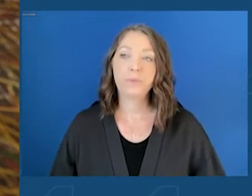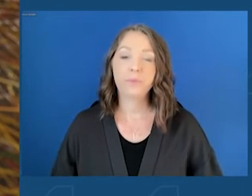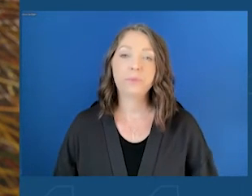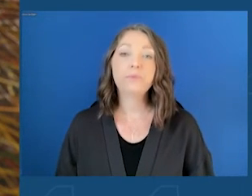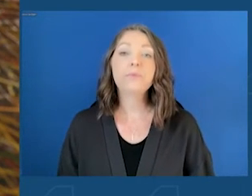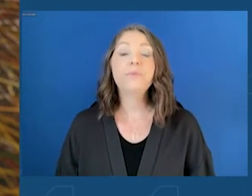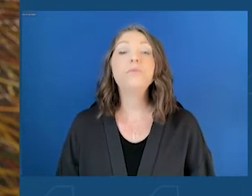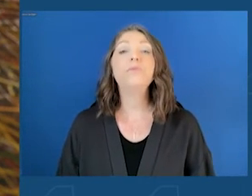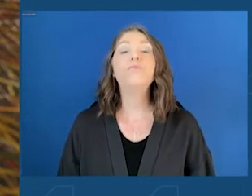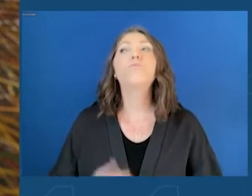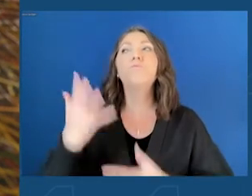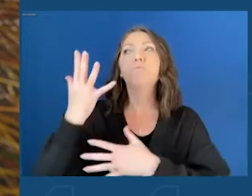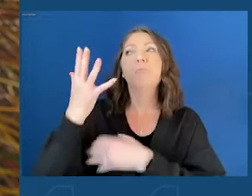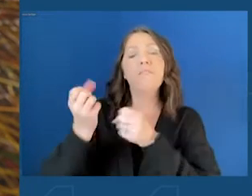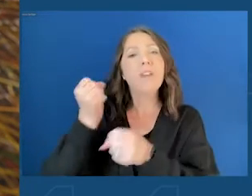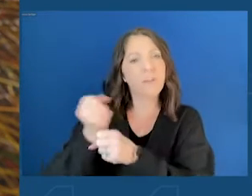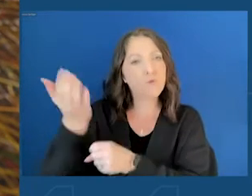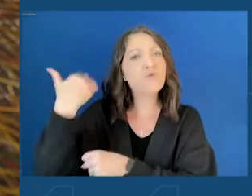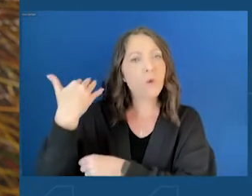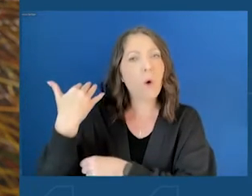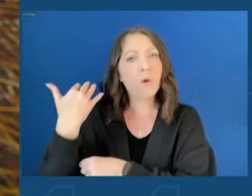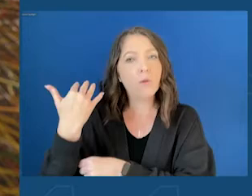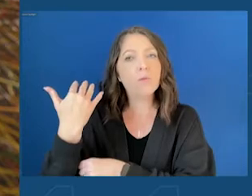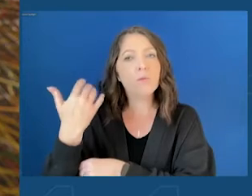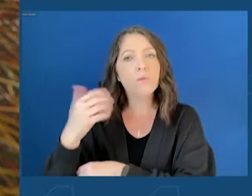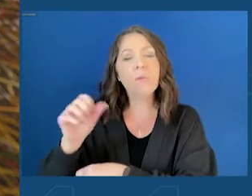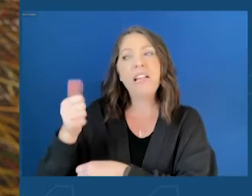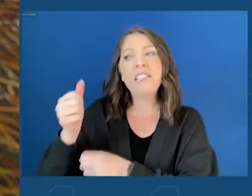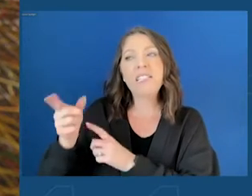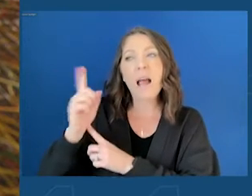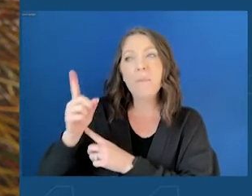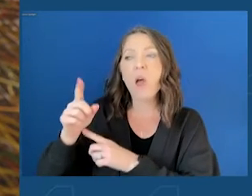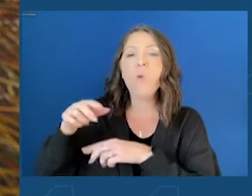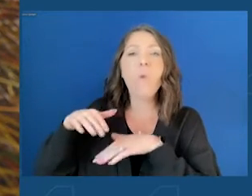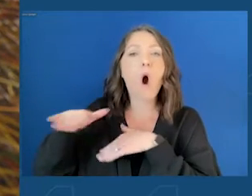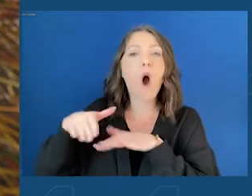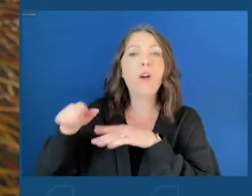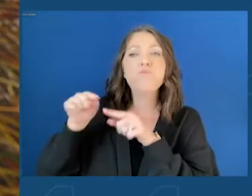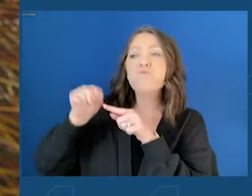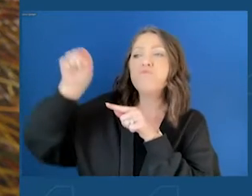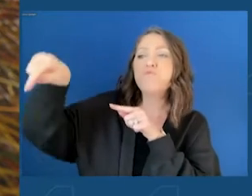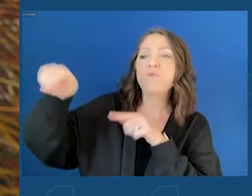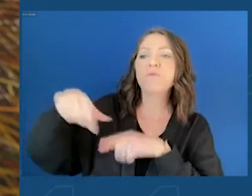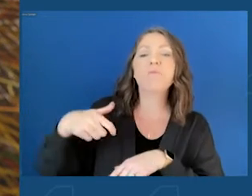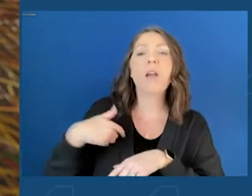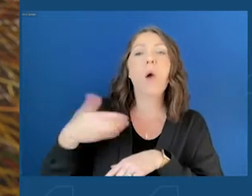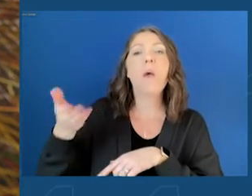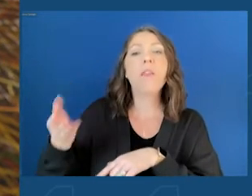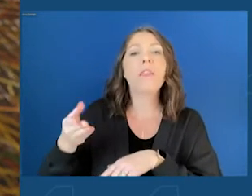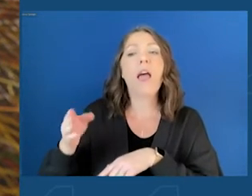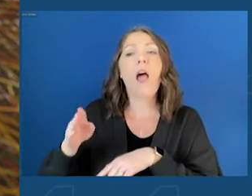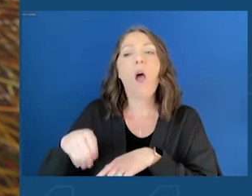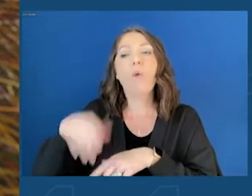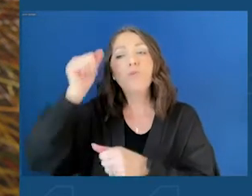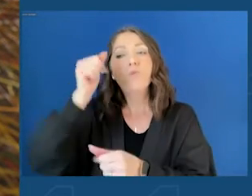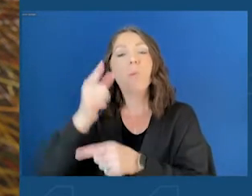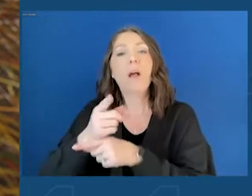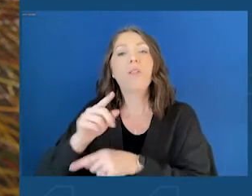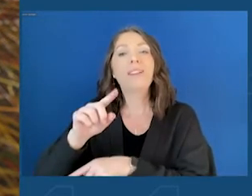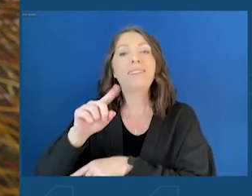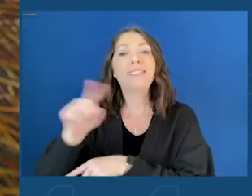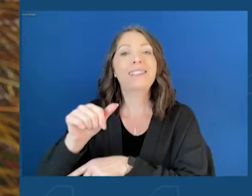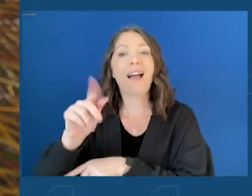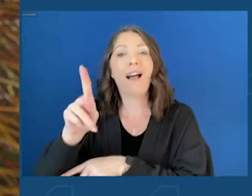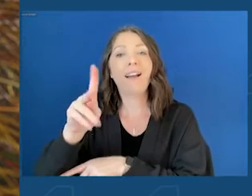About 5 years ago, under a 10-minute walk from here, I was with Brother Zaki at a coffee shop talking about